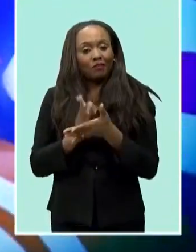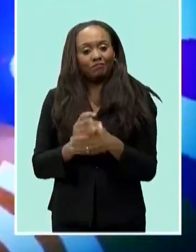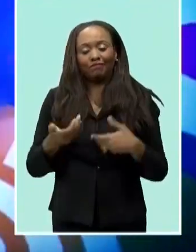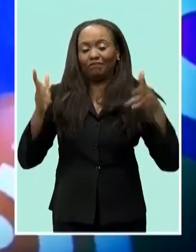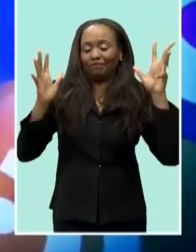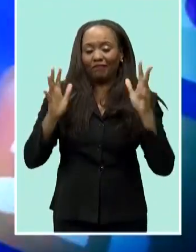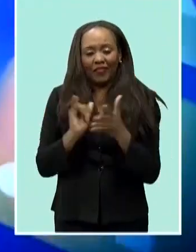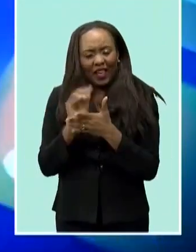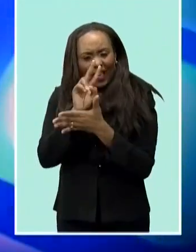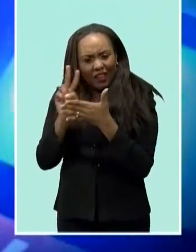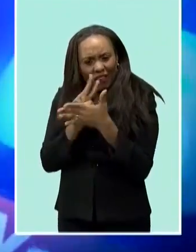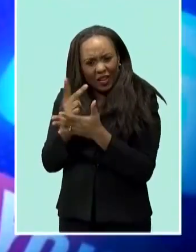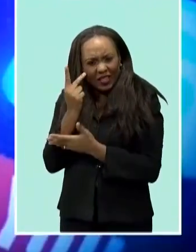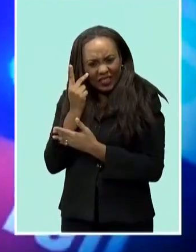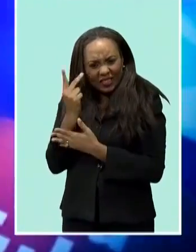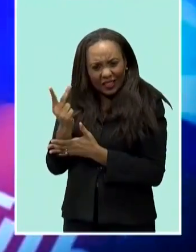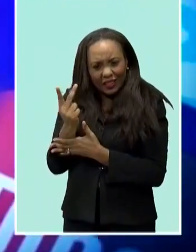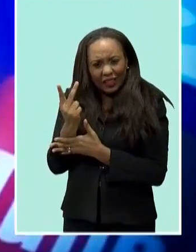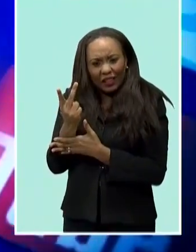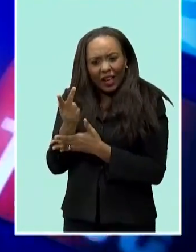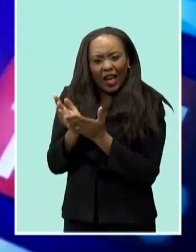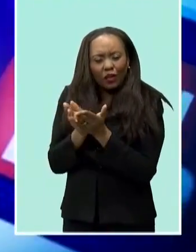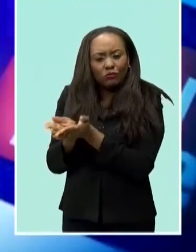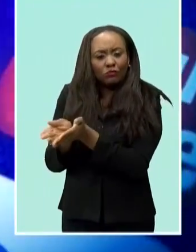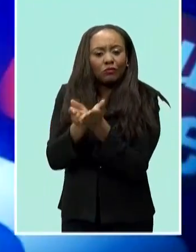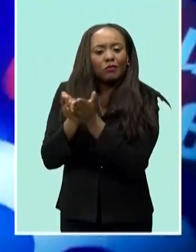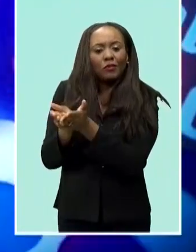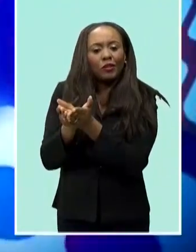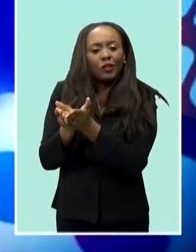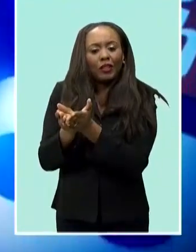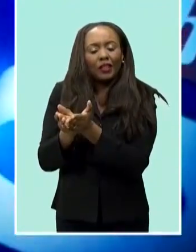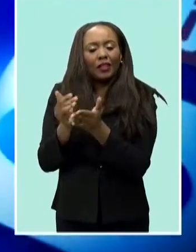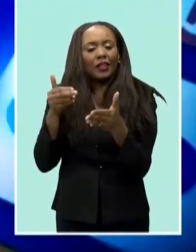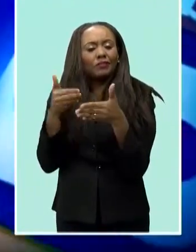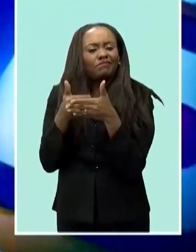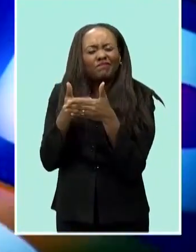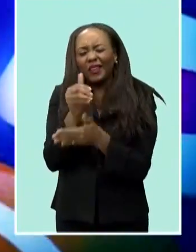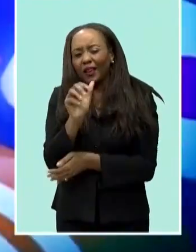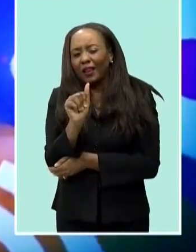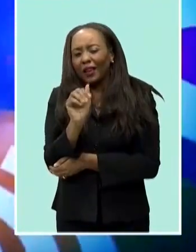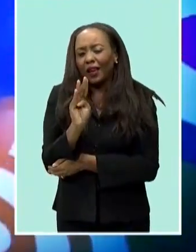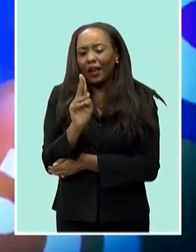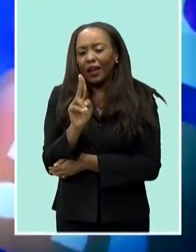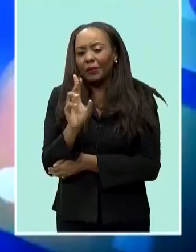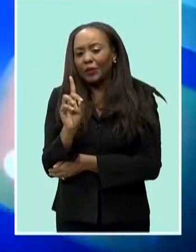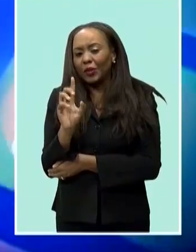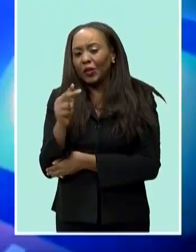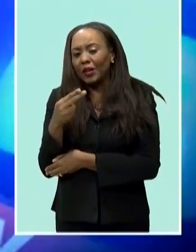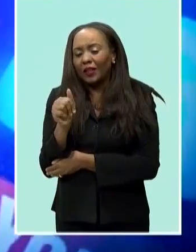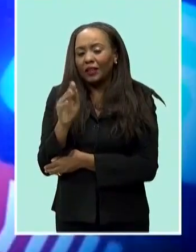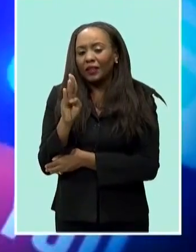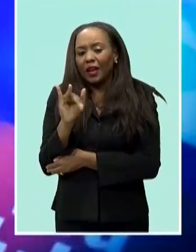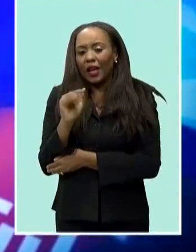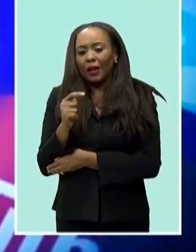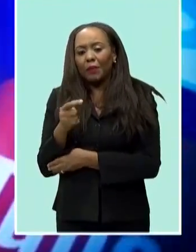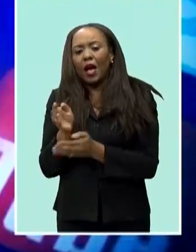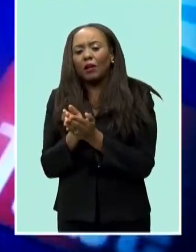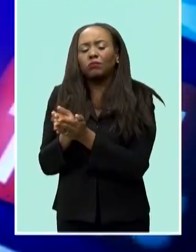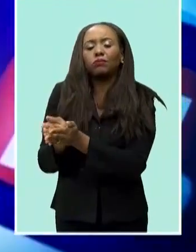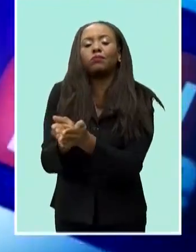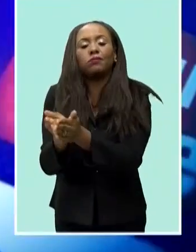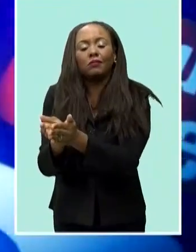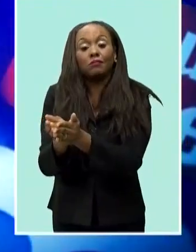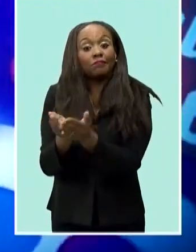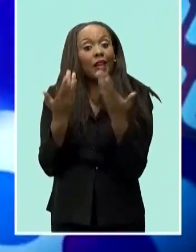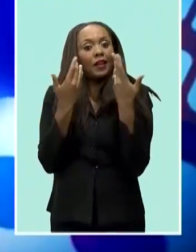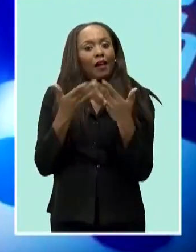right, now that video was taken at a Soca on the Seas cruise, which was at the time off the coast of Abu Dhabi on its way to Bahrain.